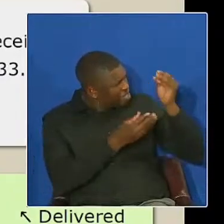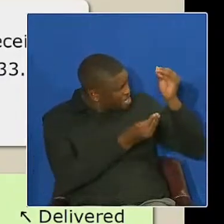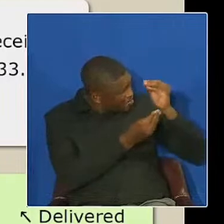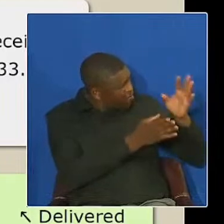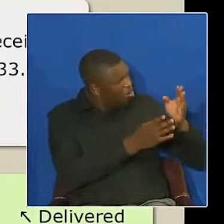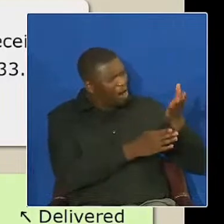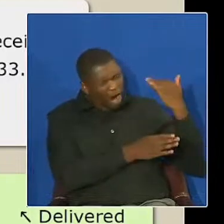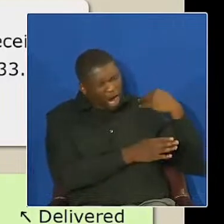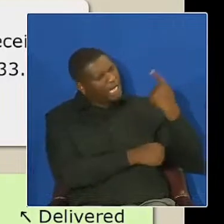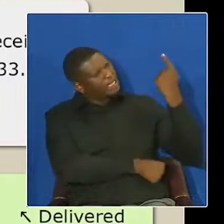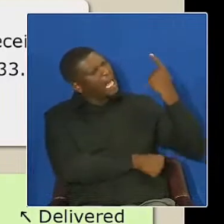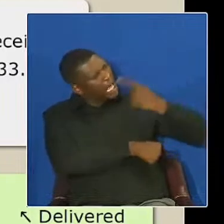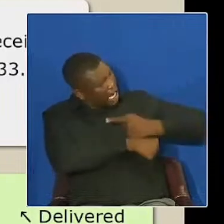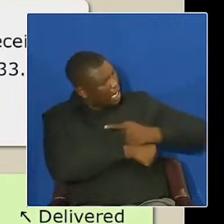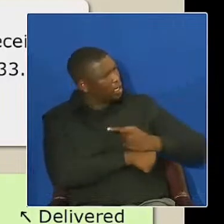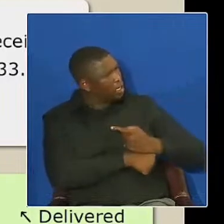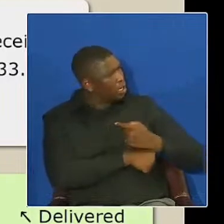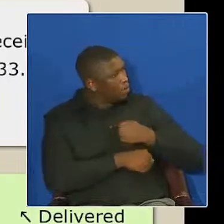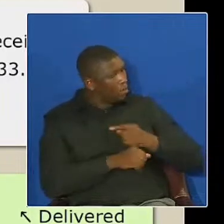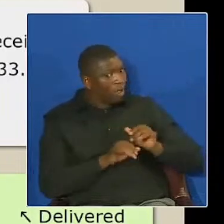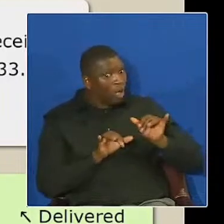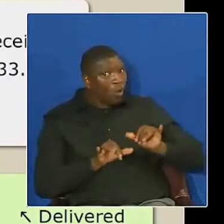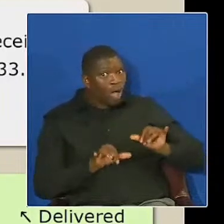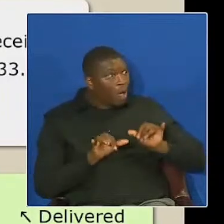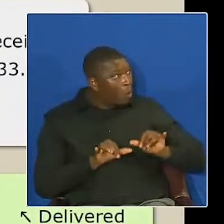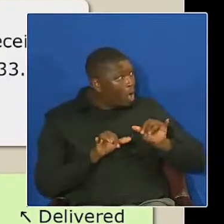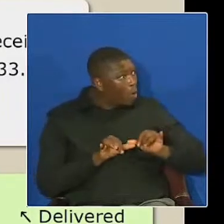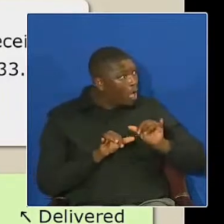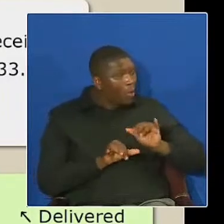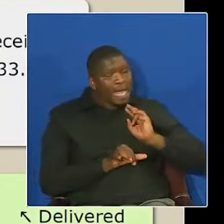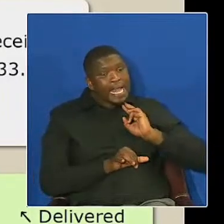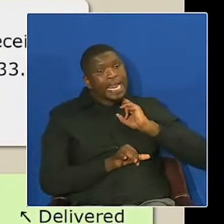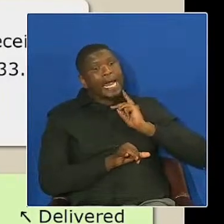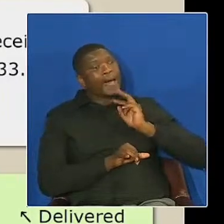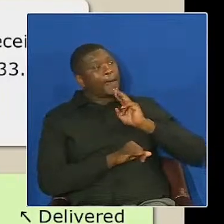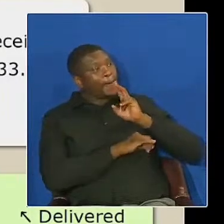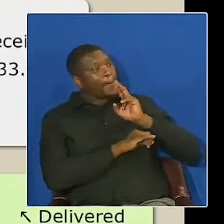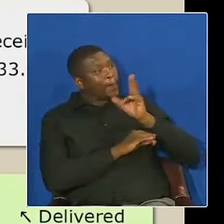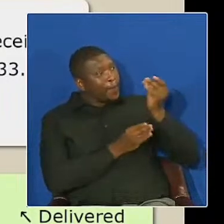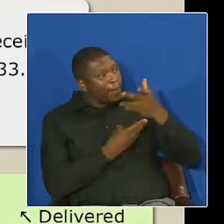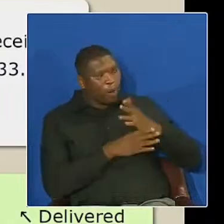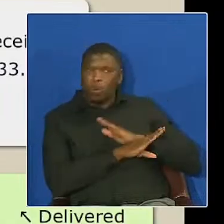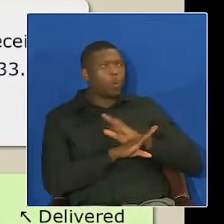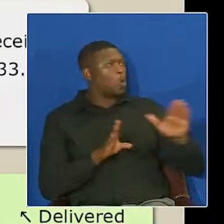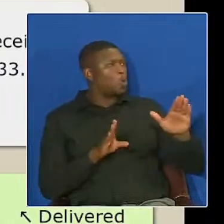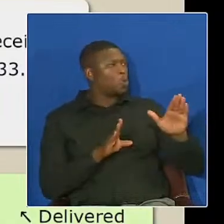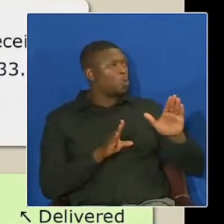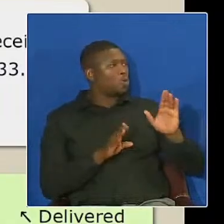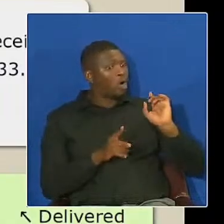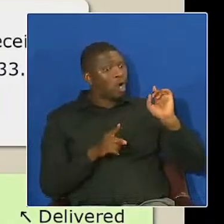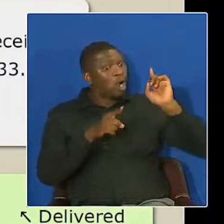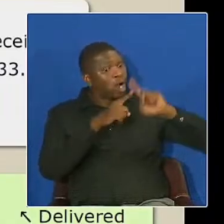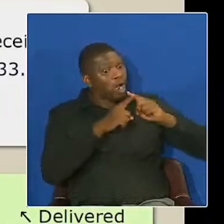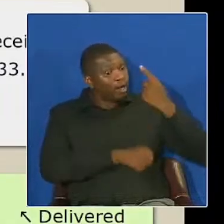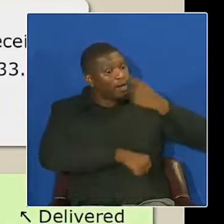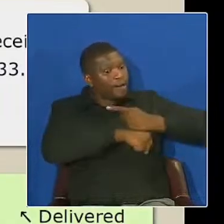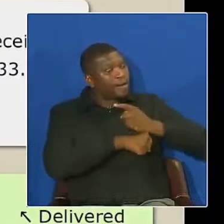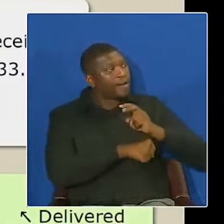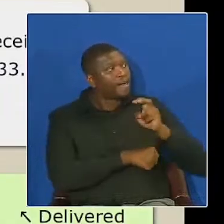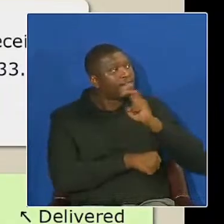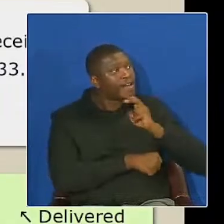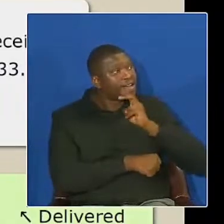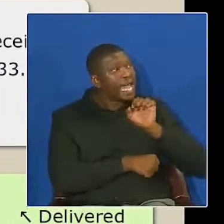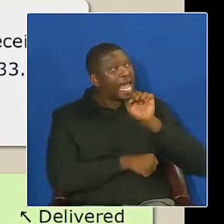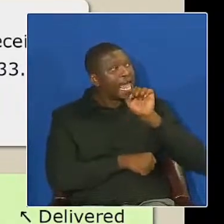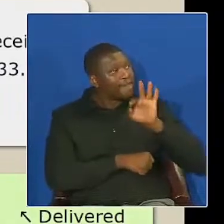day one, I'm not waiting for any lies anymore. By Friday, if they don't